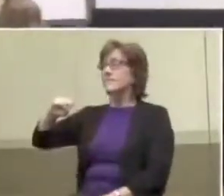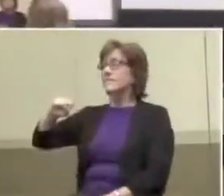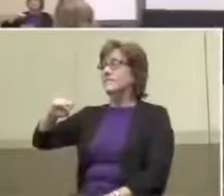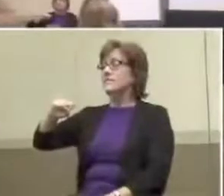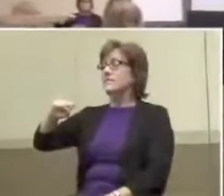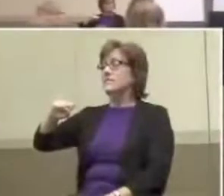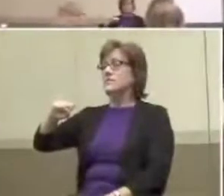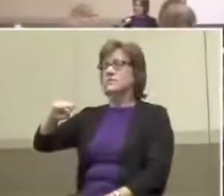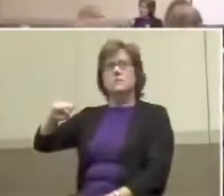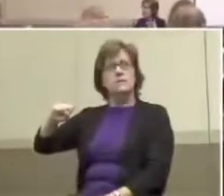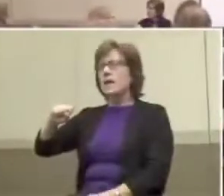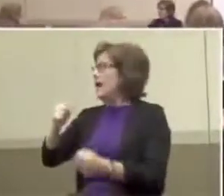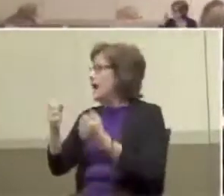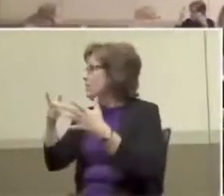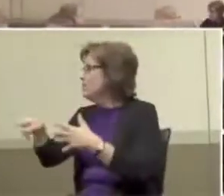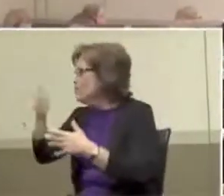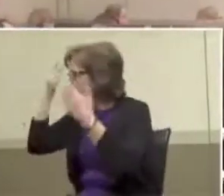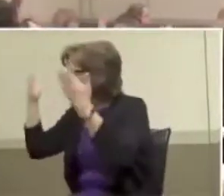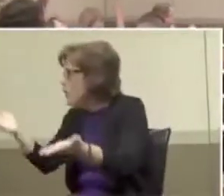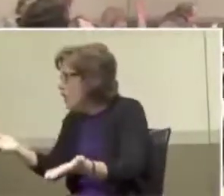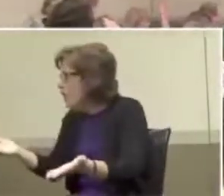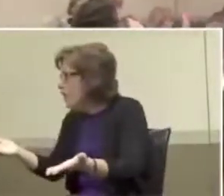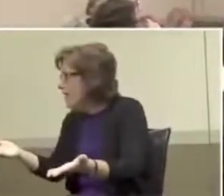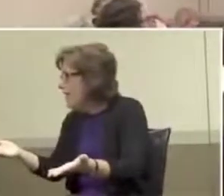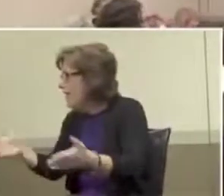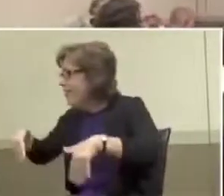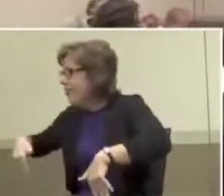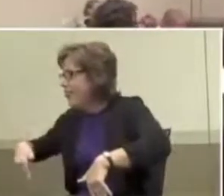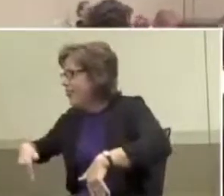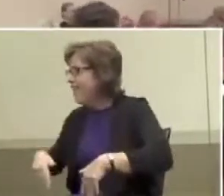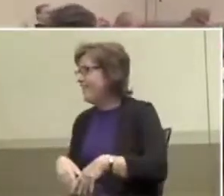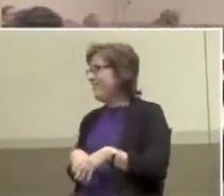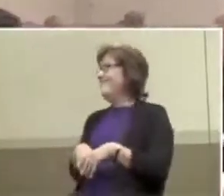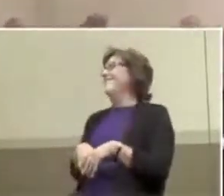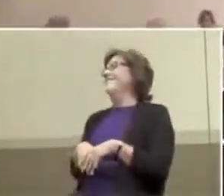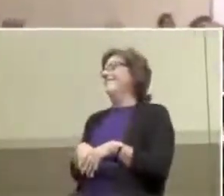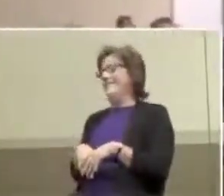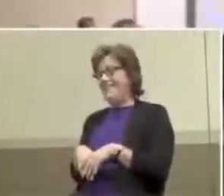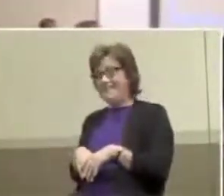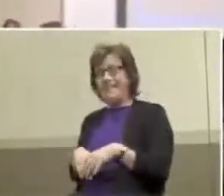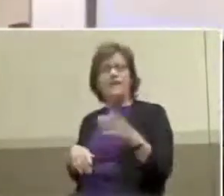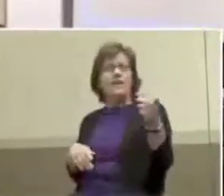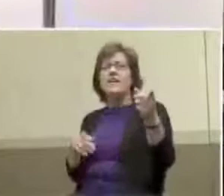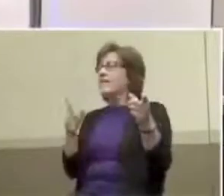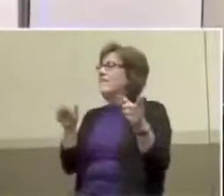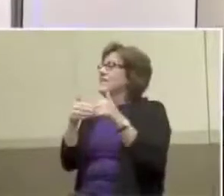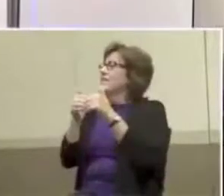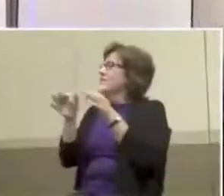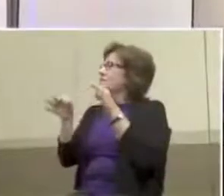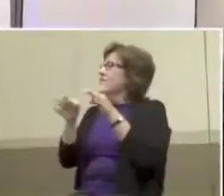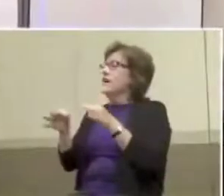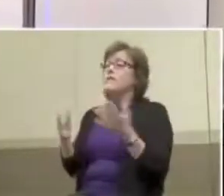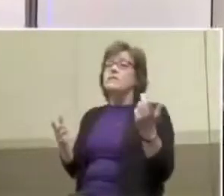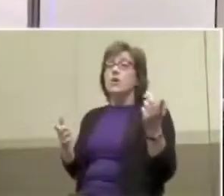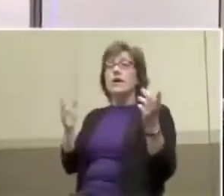Boy, how many don't know? What do you define that as? Experimental sex.